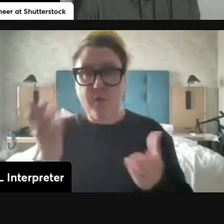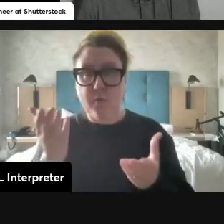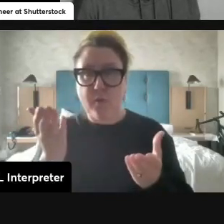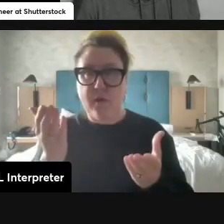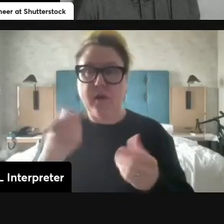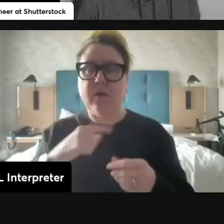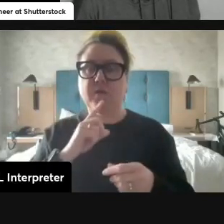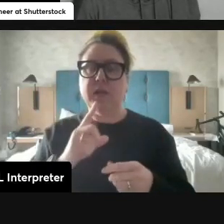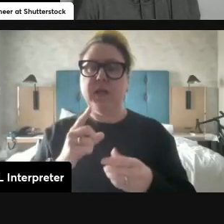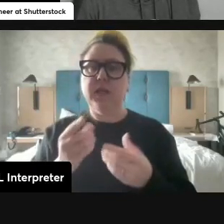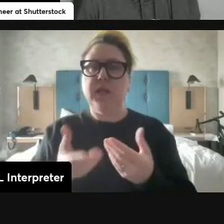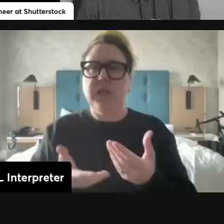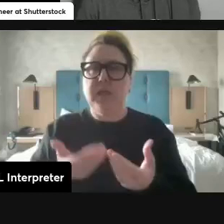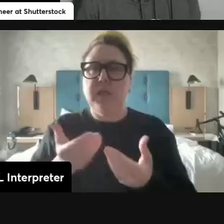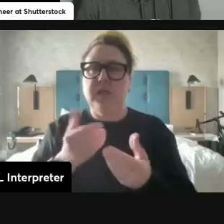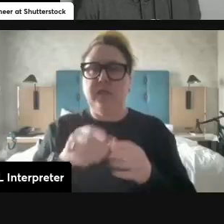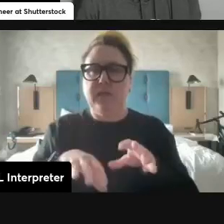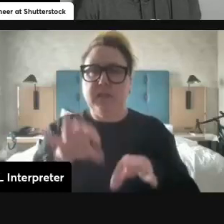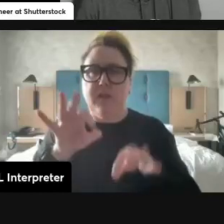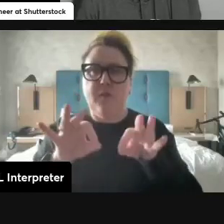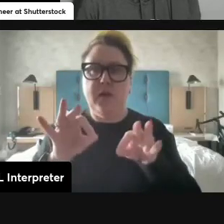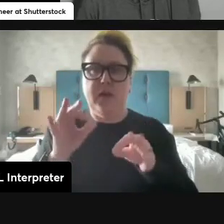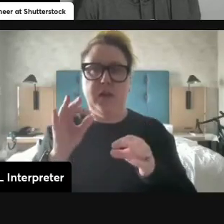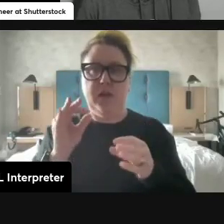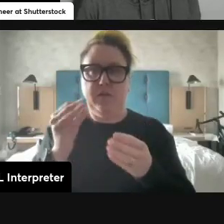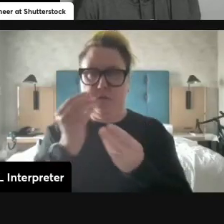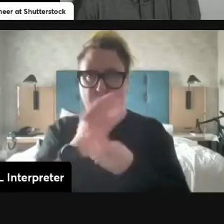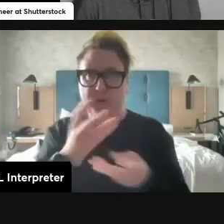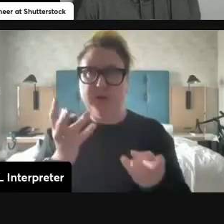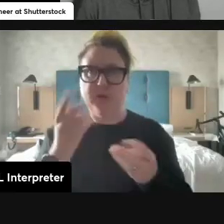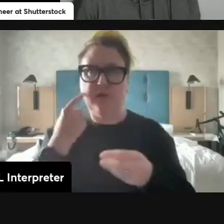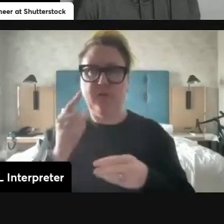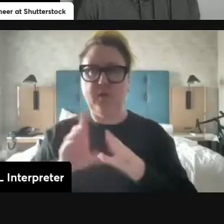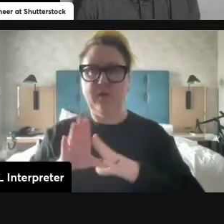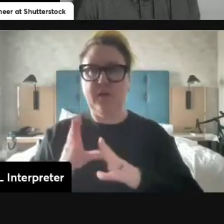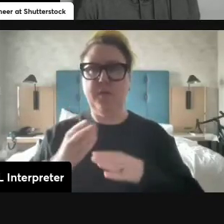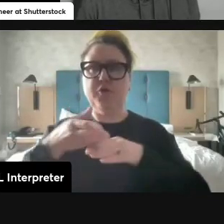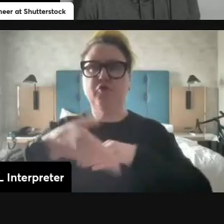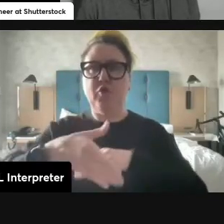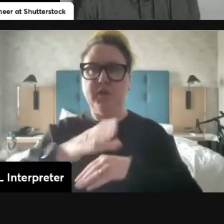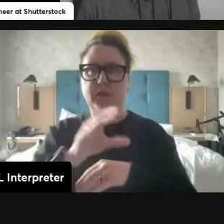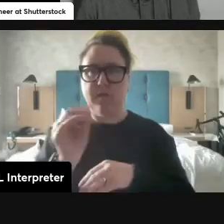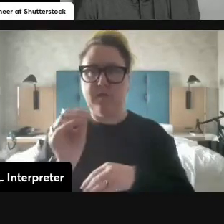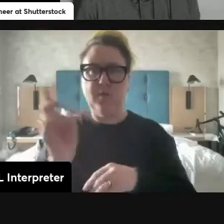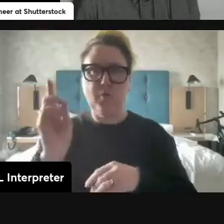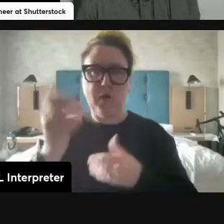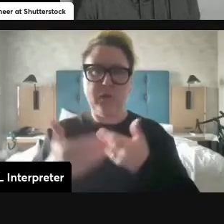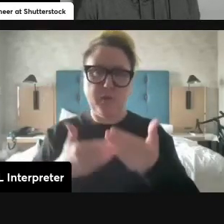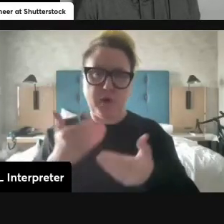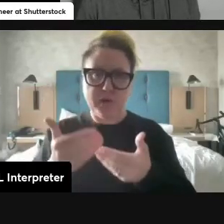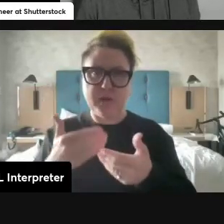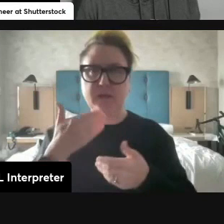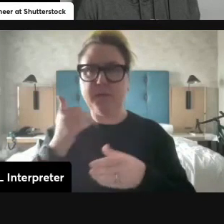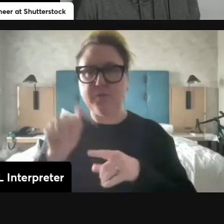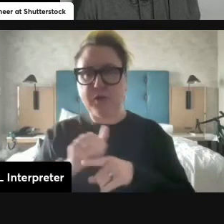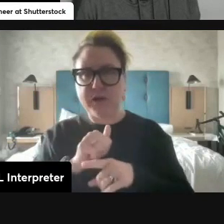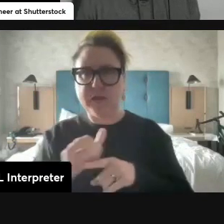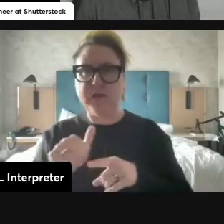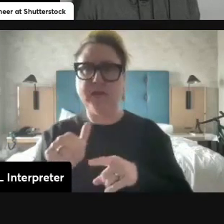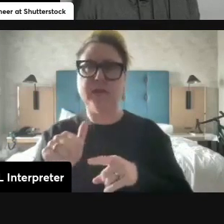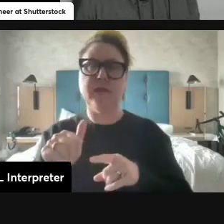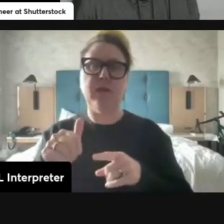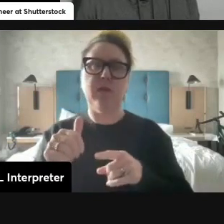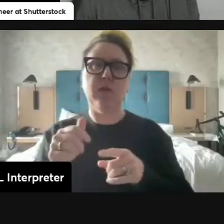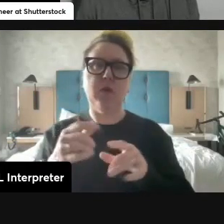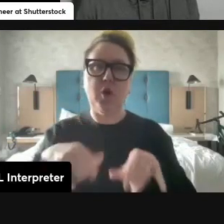of discovery of information for our developers across the company. Where are our processes? Where are our best way to do things? What are some